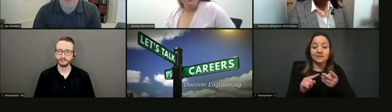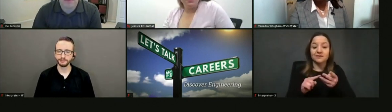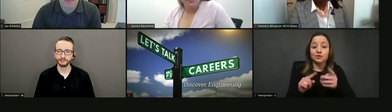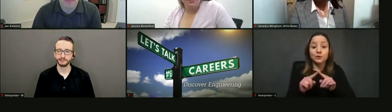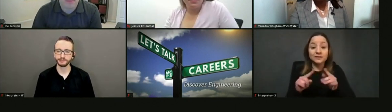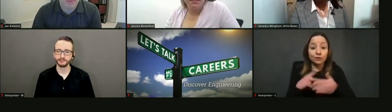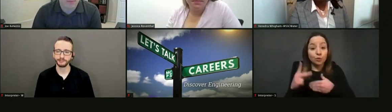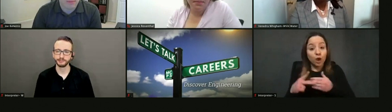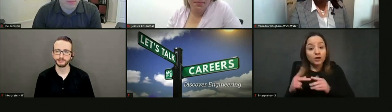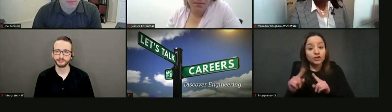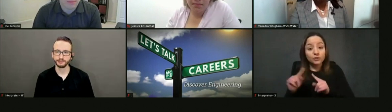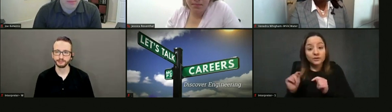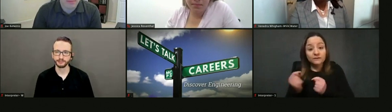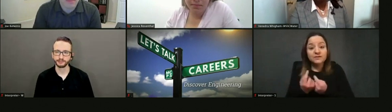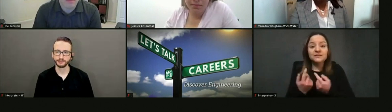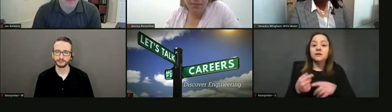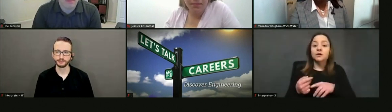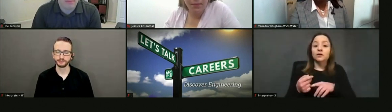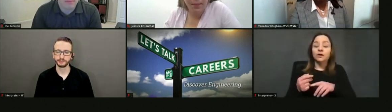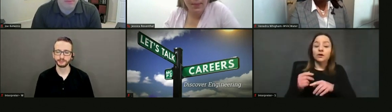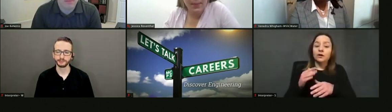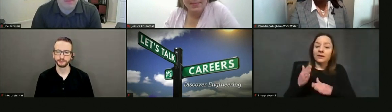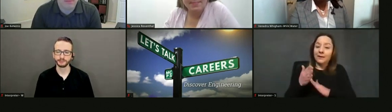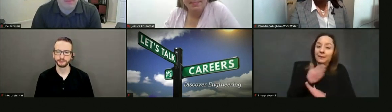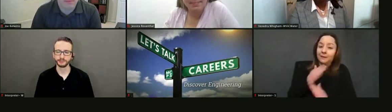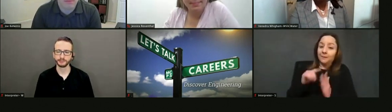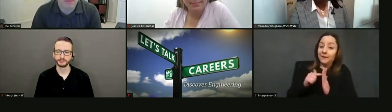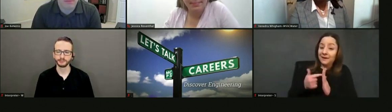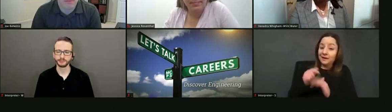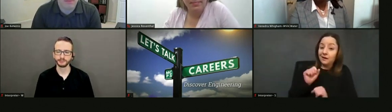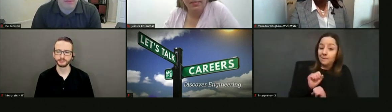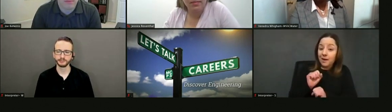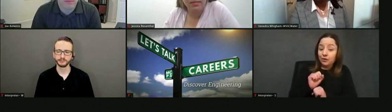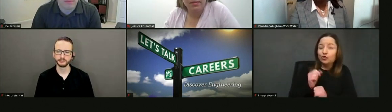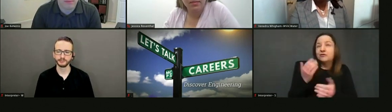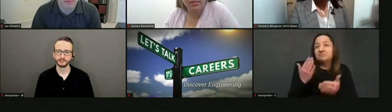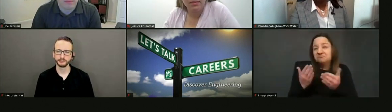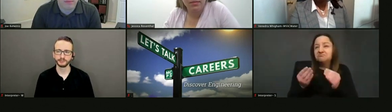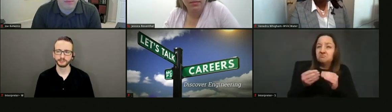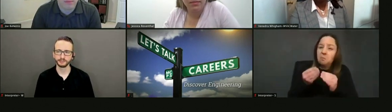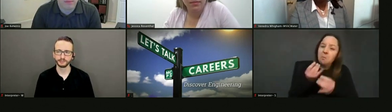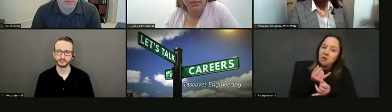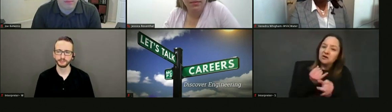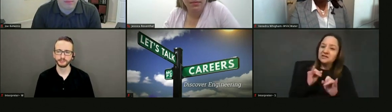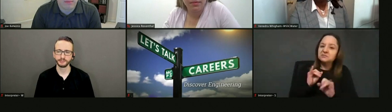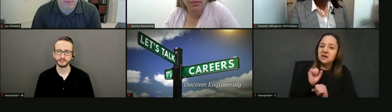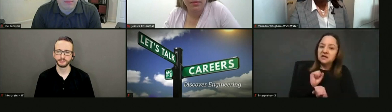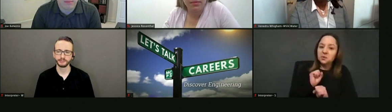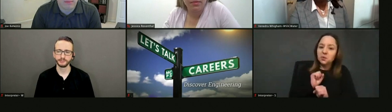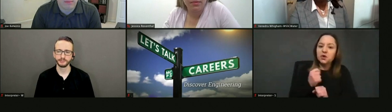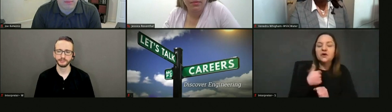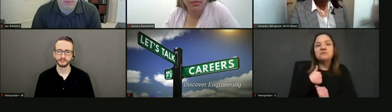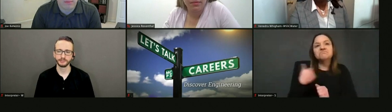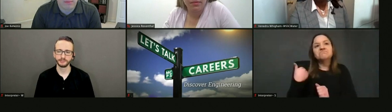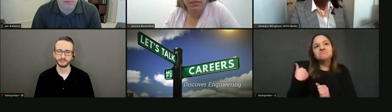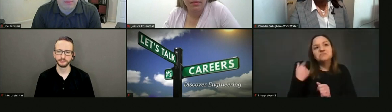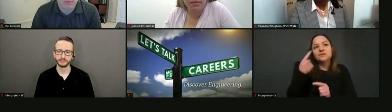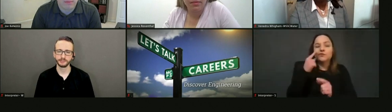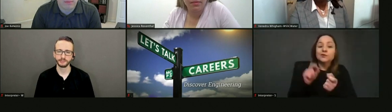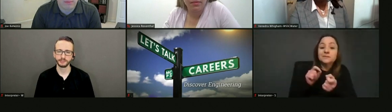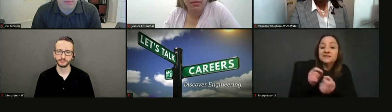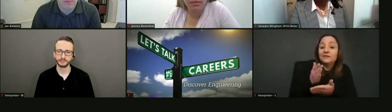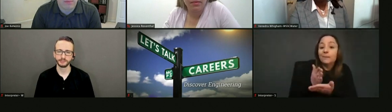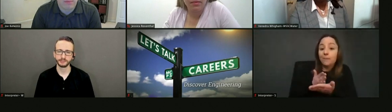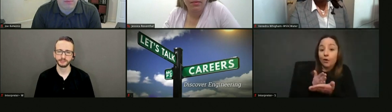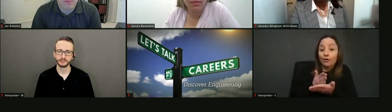together. Earlier in my career, I probably had more independent time where I was off responsible for a certain element and then had to